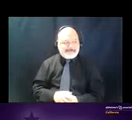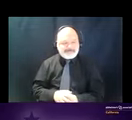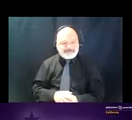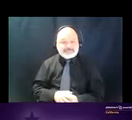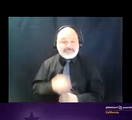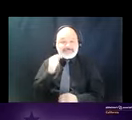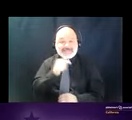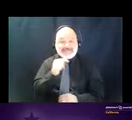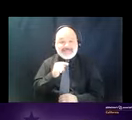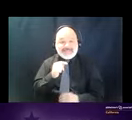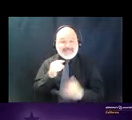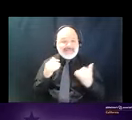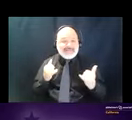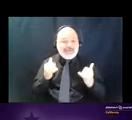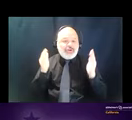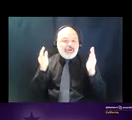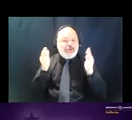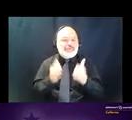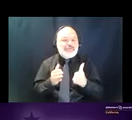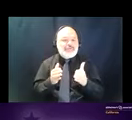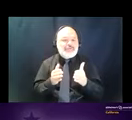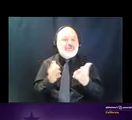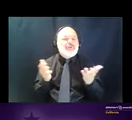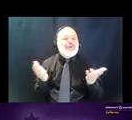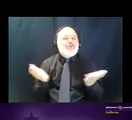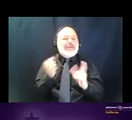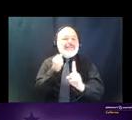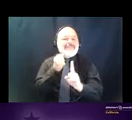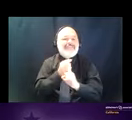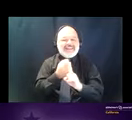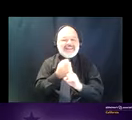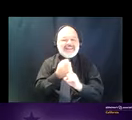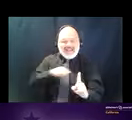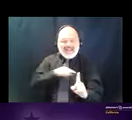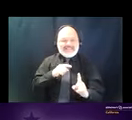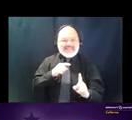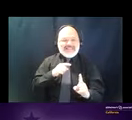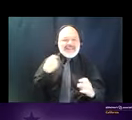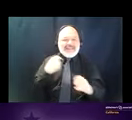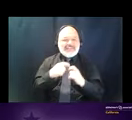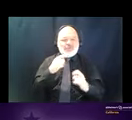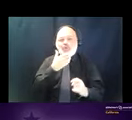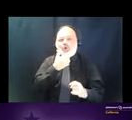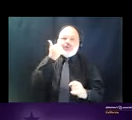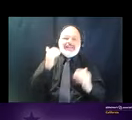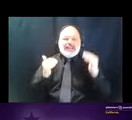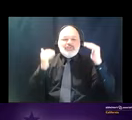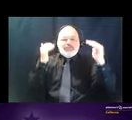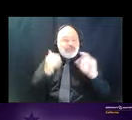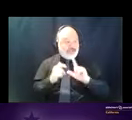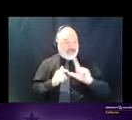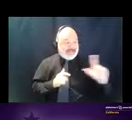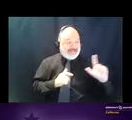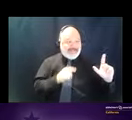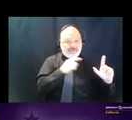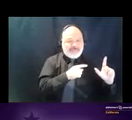So this is now focusing on what affects us as Latino older adults. To the left, we have a